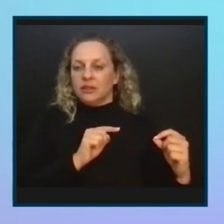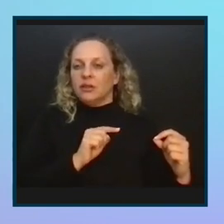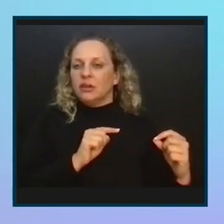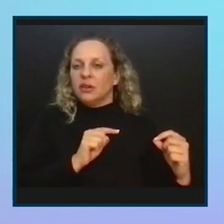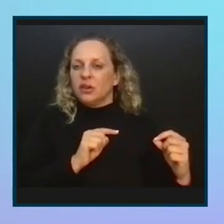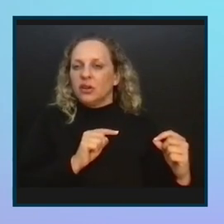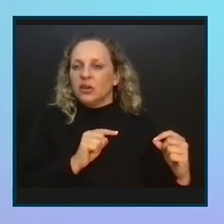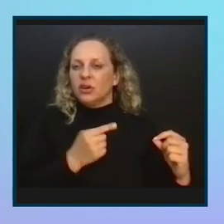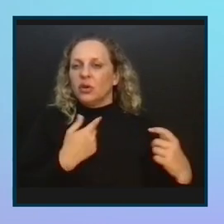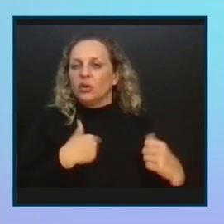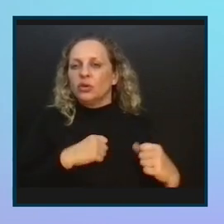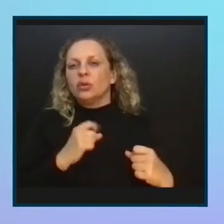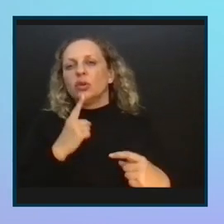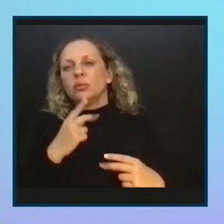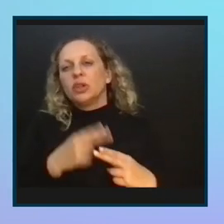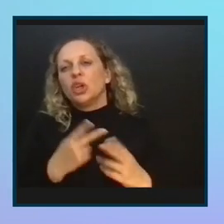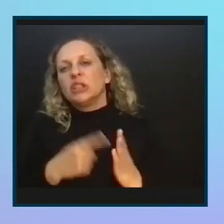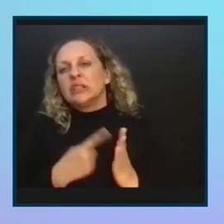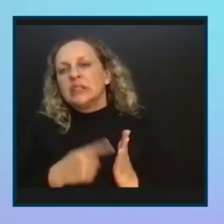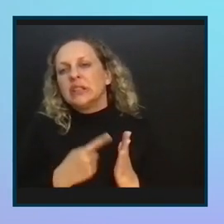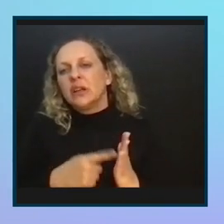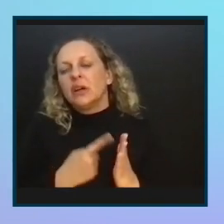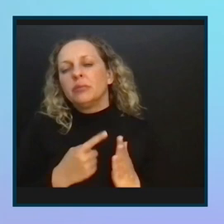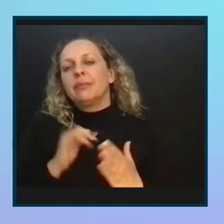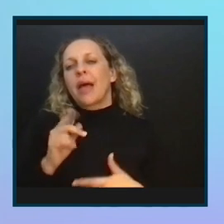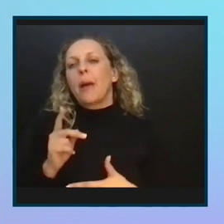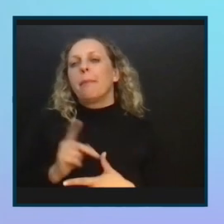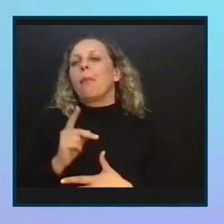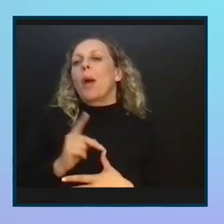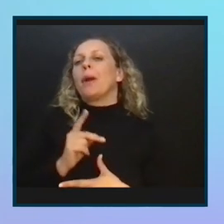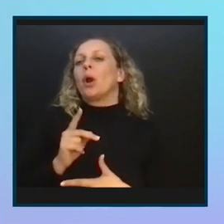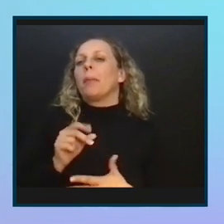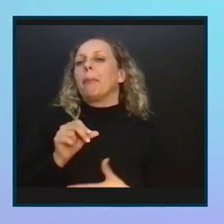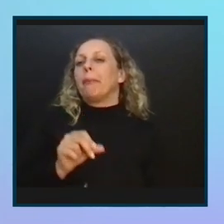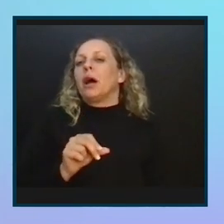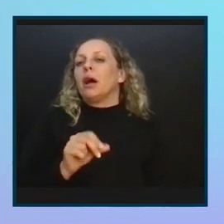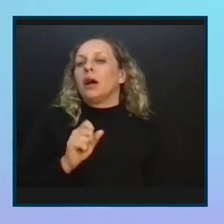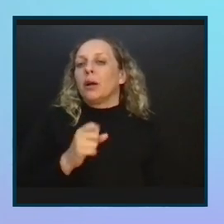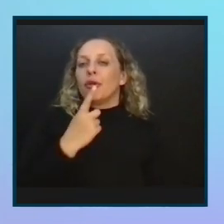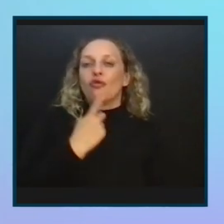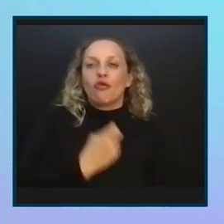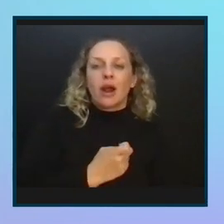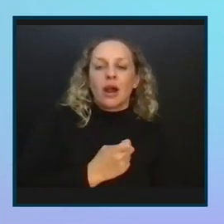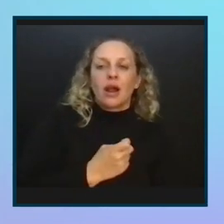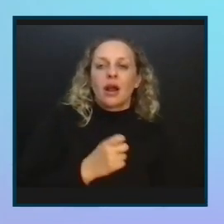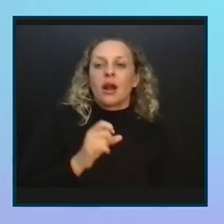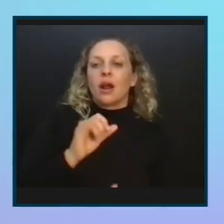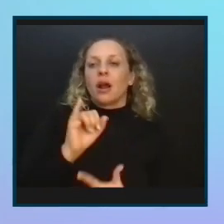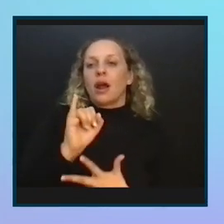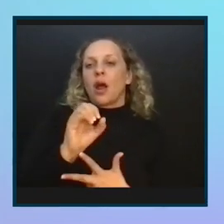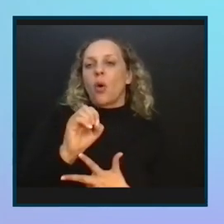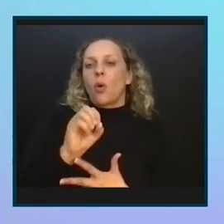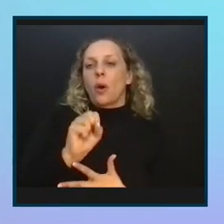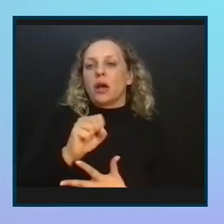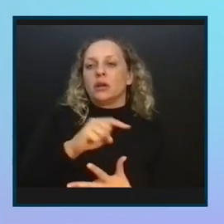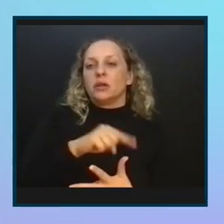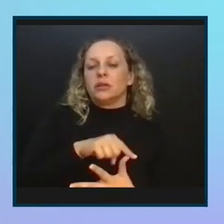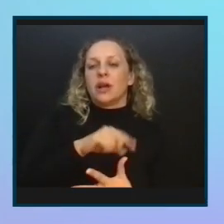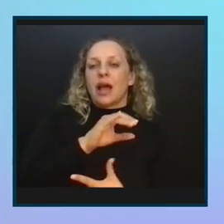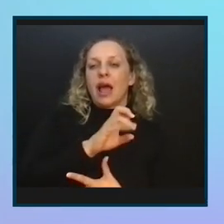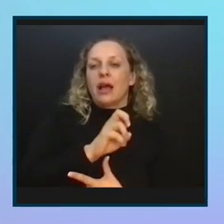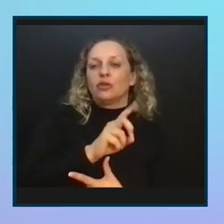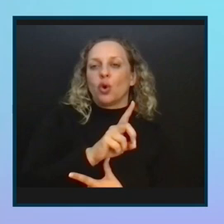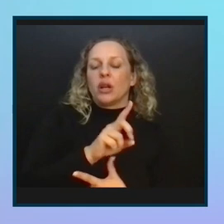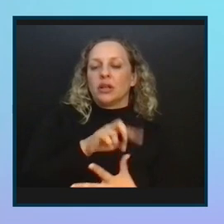What we're trying to be called on some design systems is the primary button. That could be red on both iOS and Android, for example, as long as both